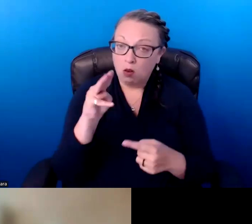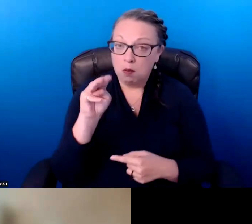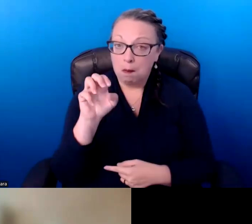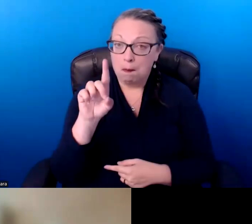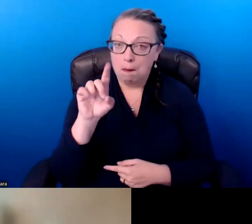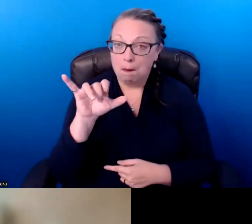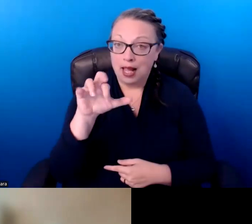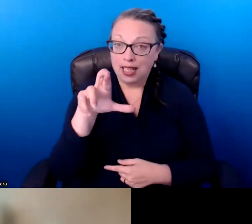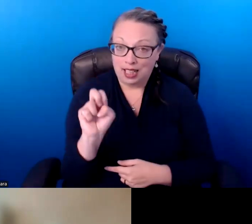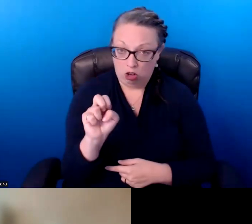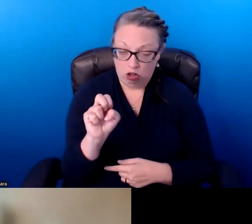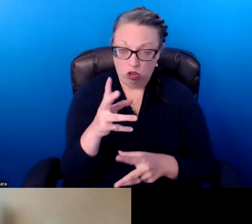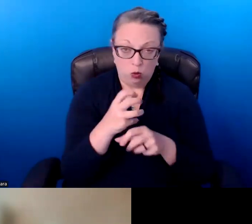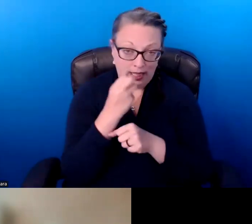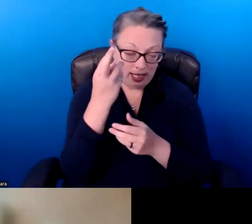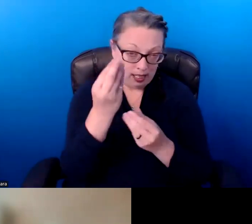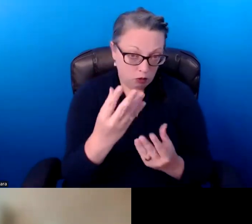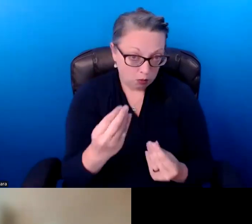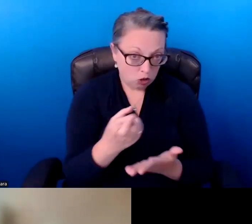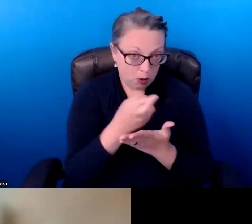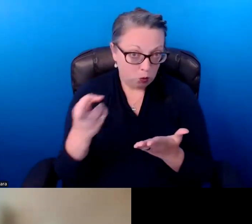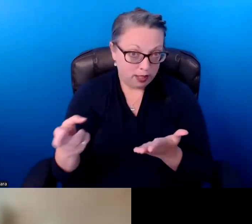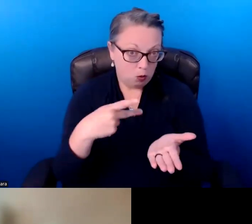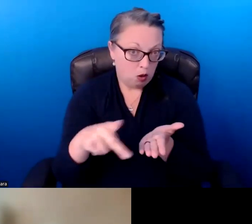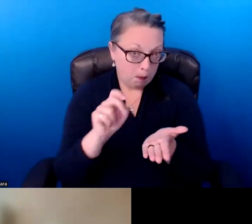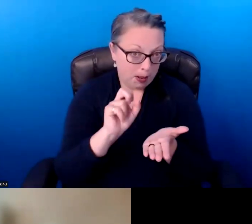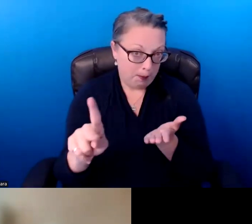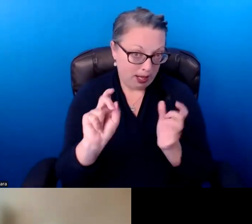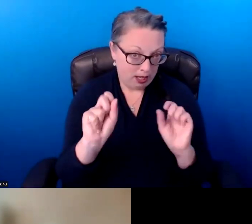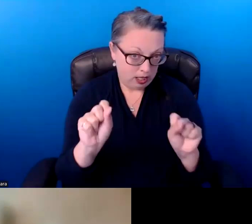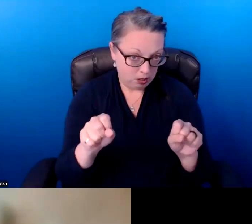to get information about the resources that are reimbursable?